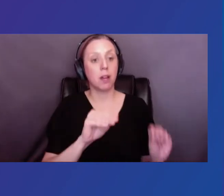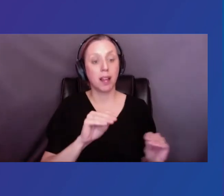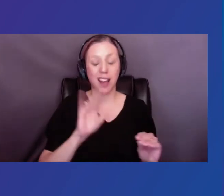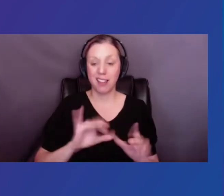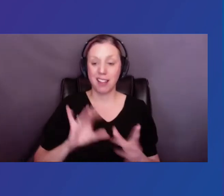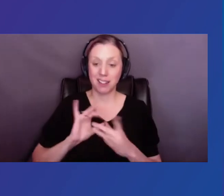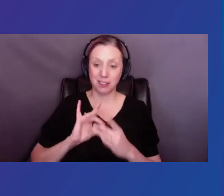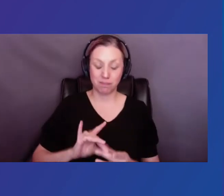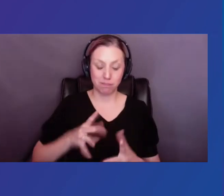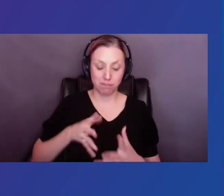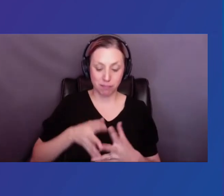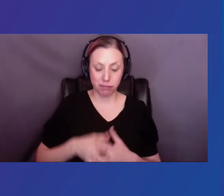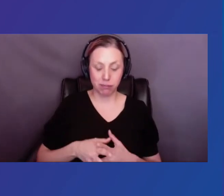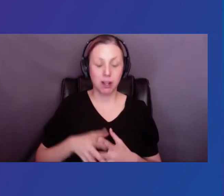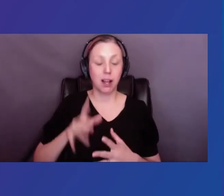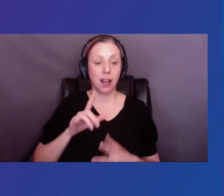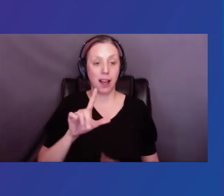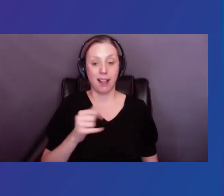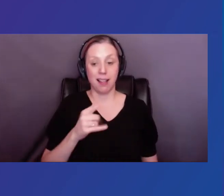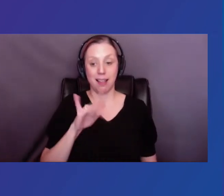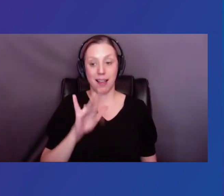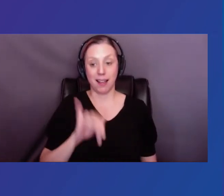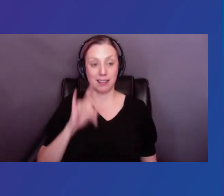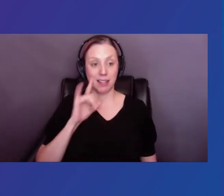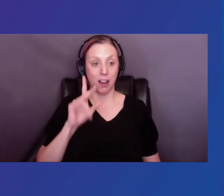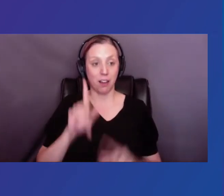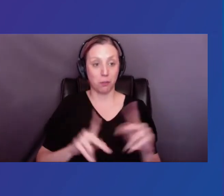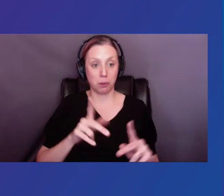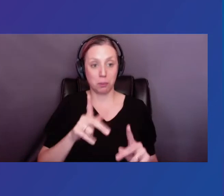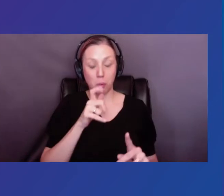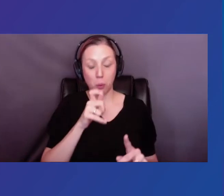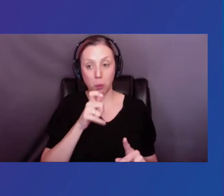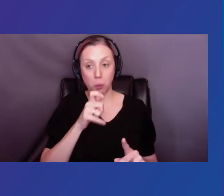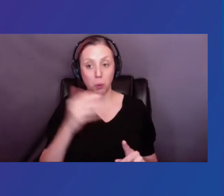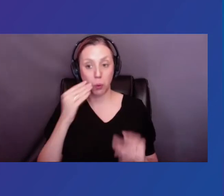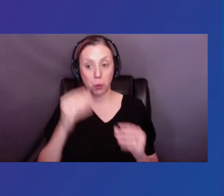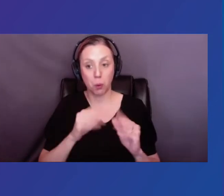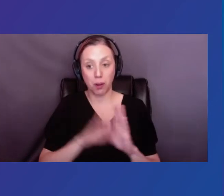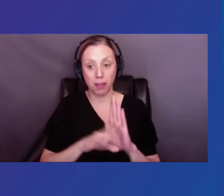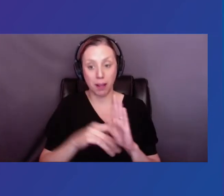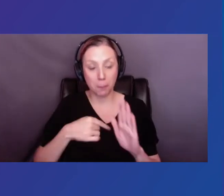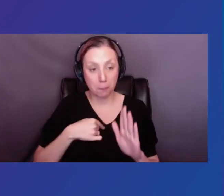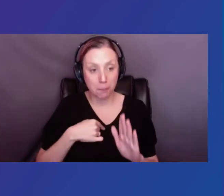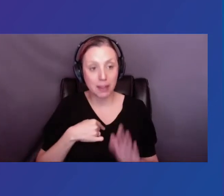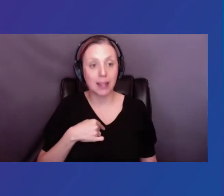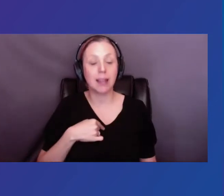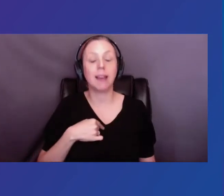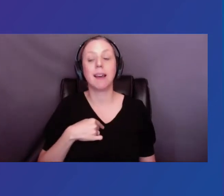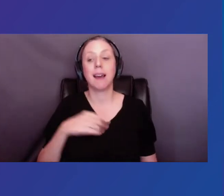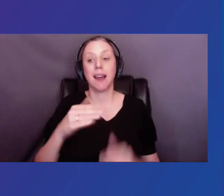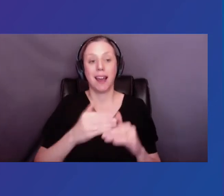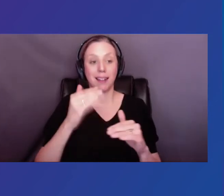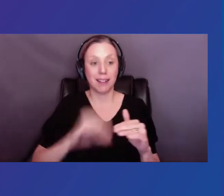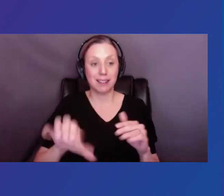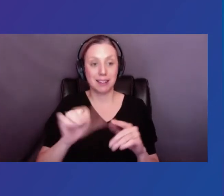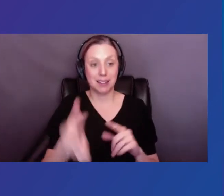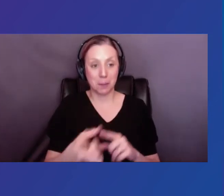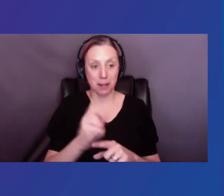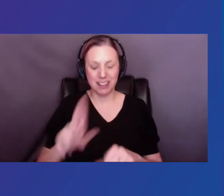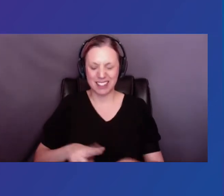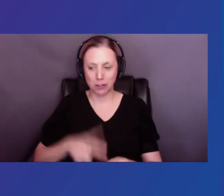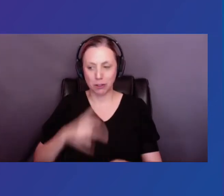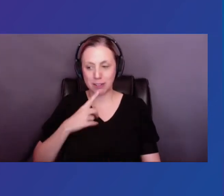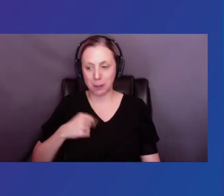more than me, in less than 10 minutes. So please, nature will tell me this is not possible, but I hope I can give a sense of